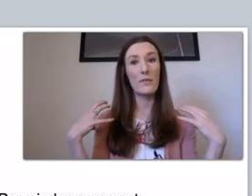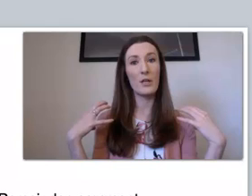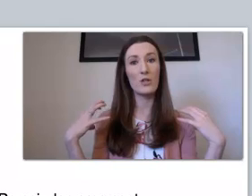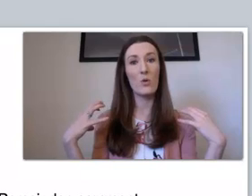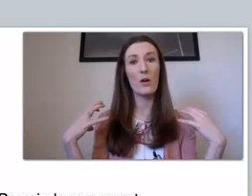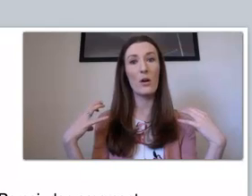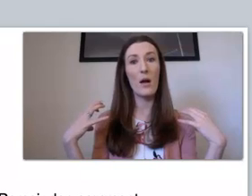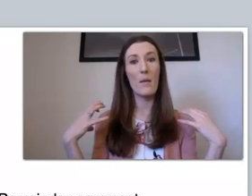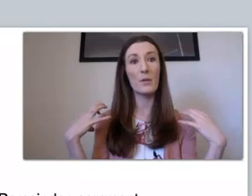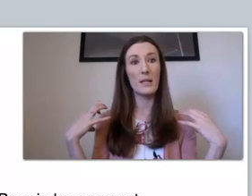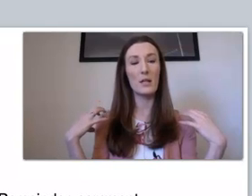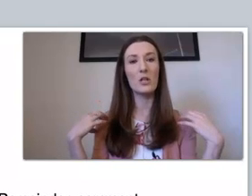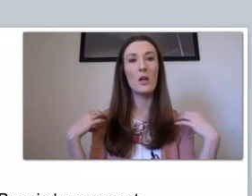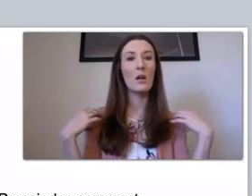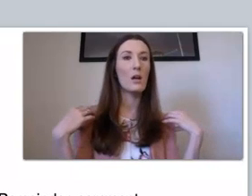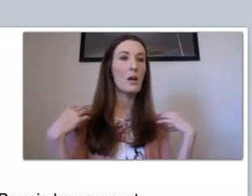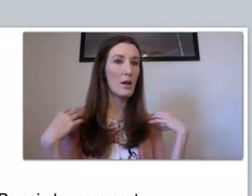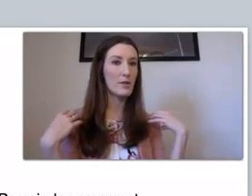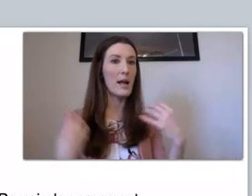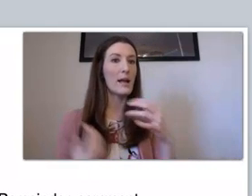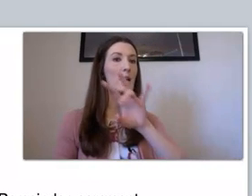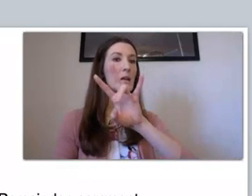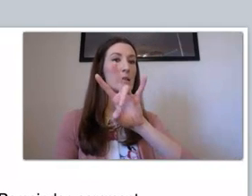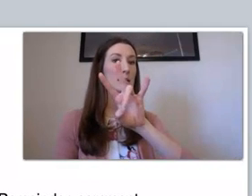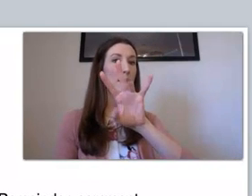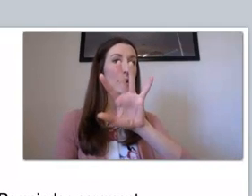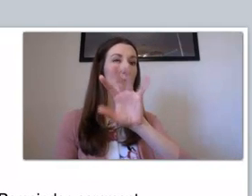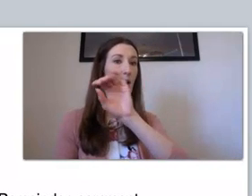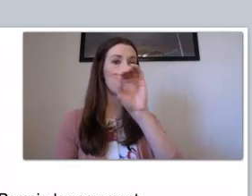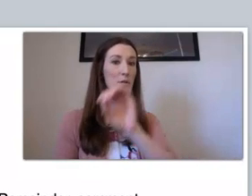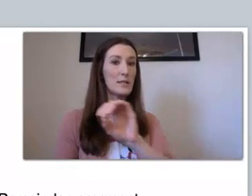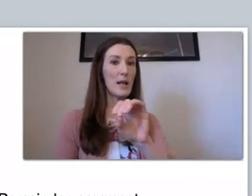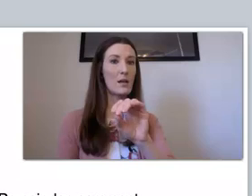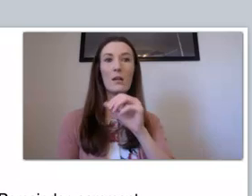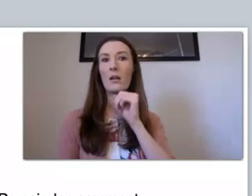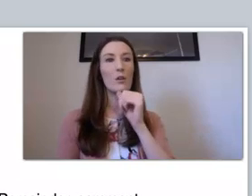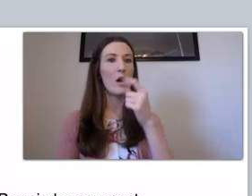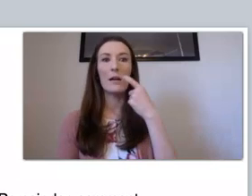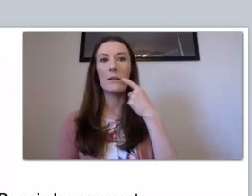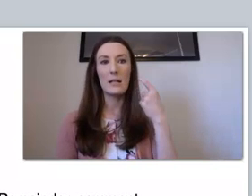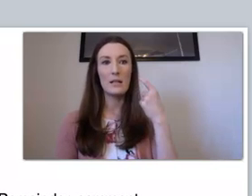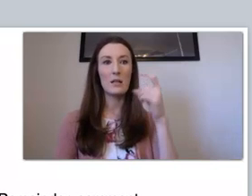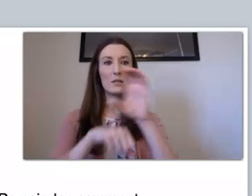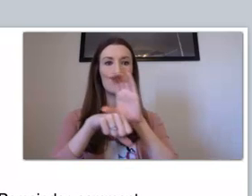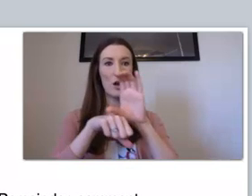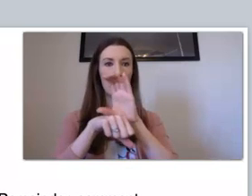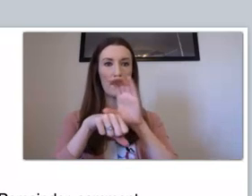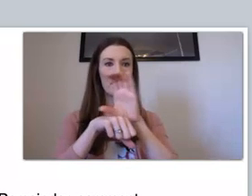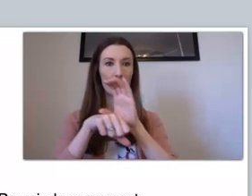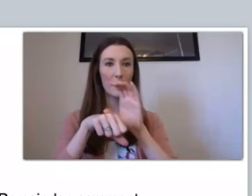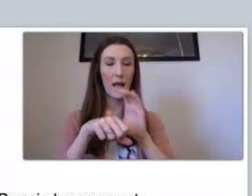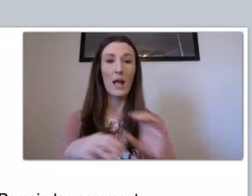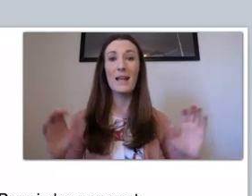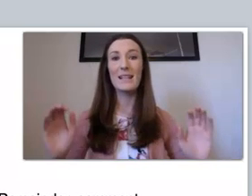other side to finish your percentage. Other side, 75% not addicted to